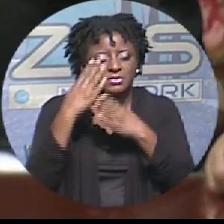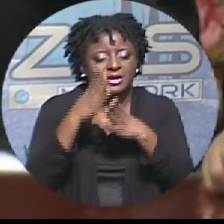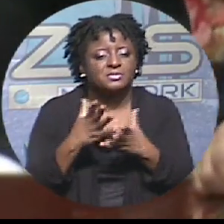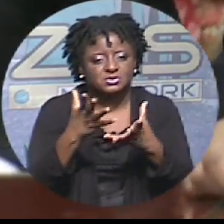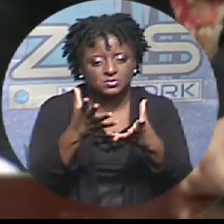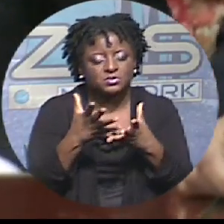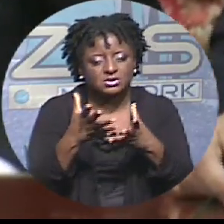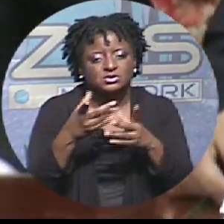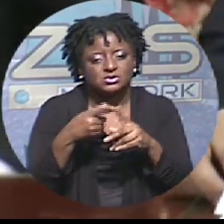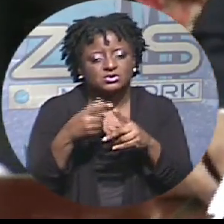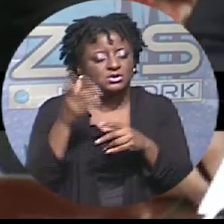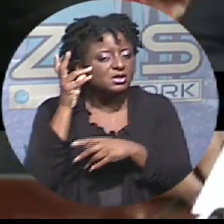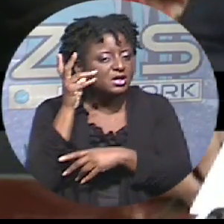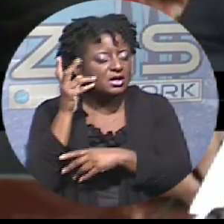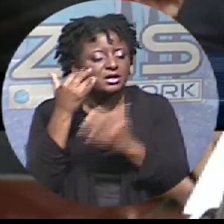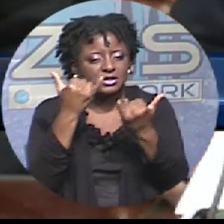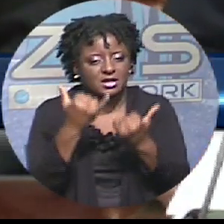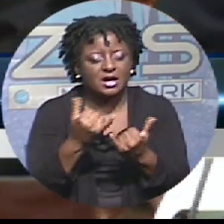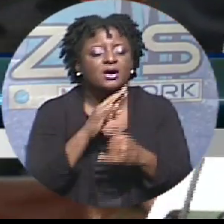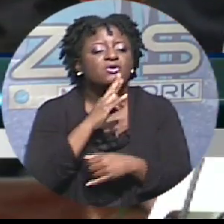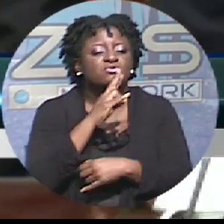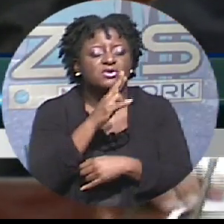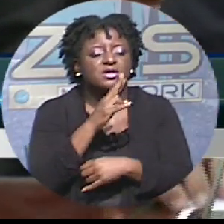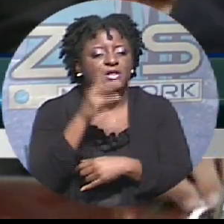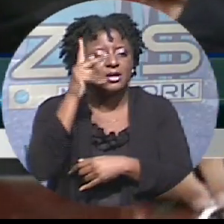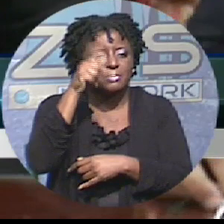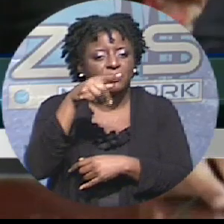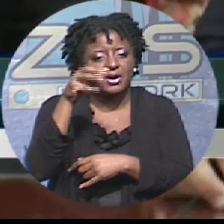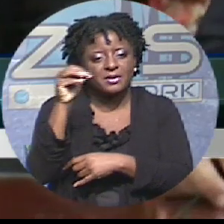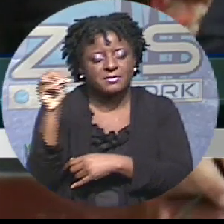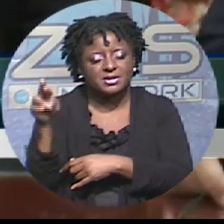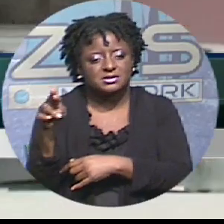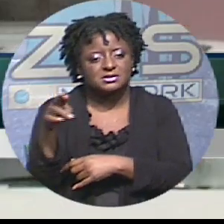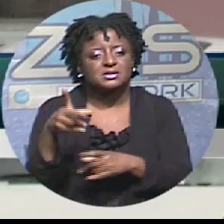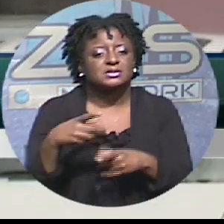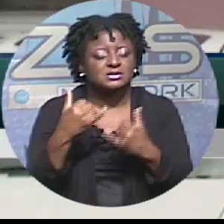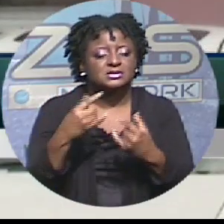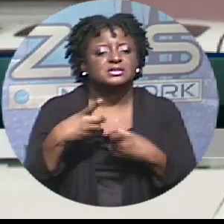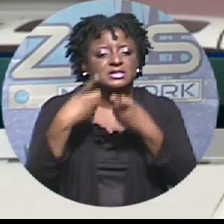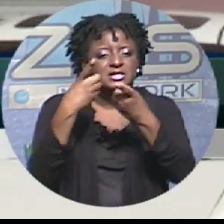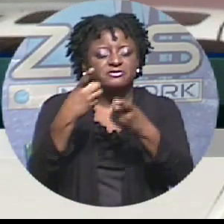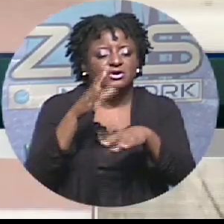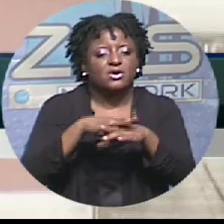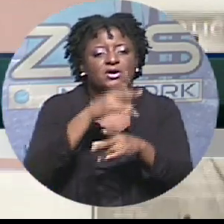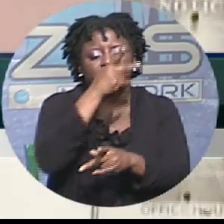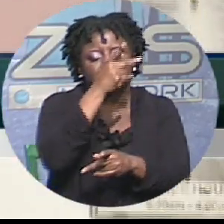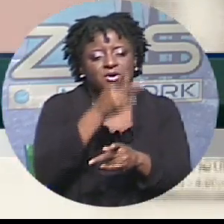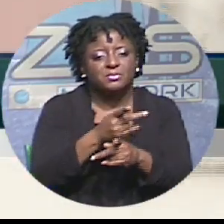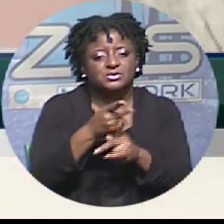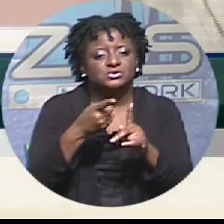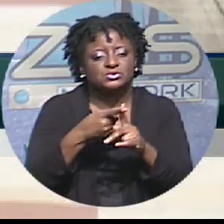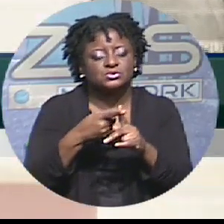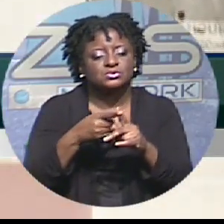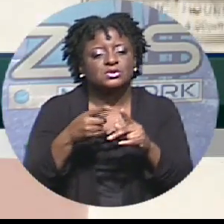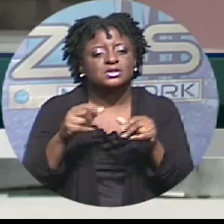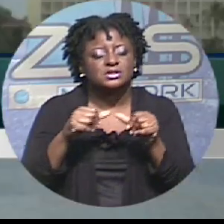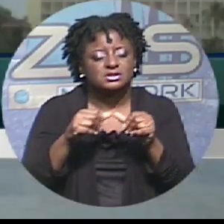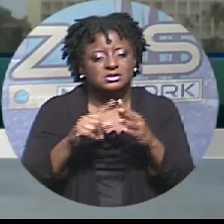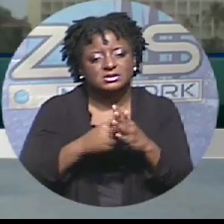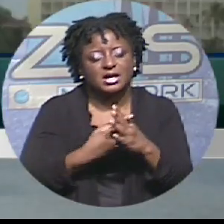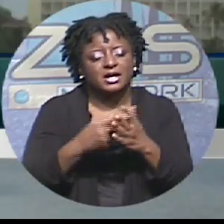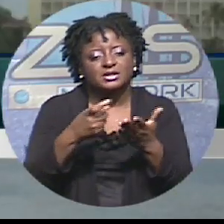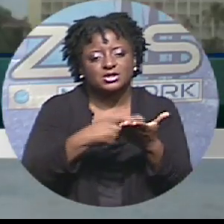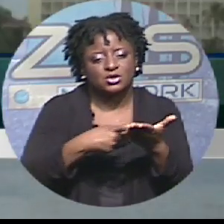reality. Prime Minister the Right Honorable Perry Christie delivering on a promise to get negotiations in what has been an ongoing saga with Baha Mar to a